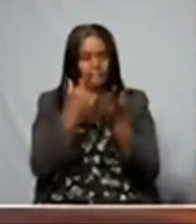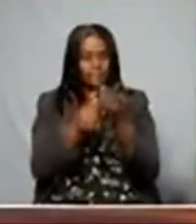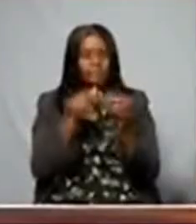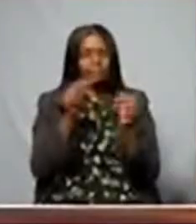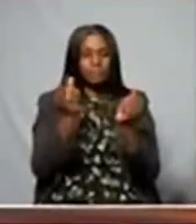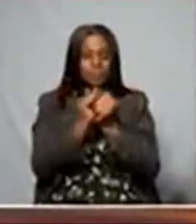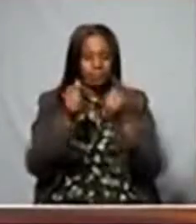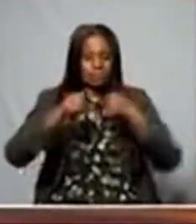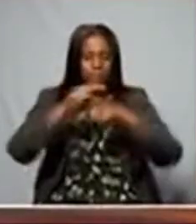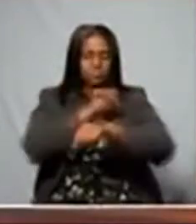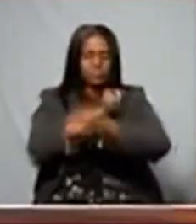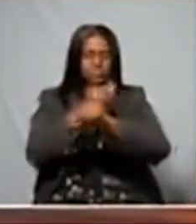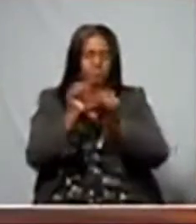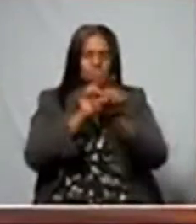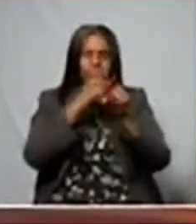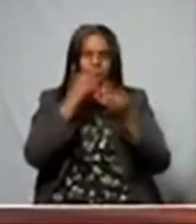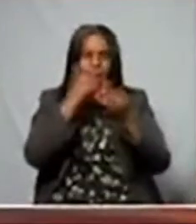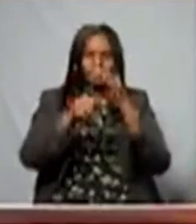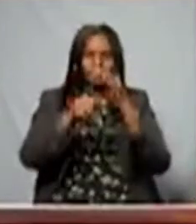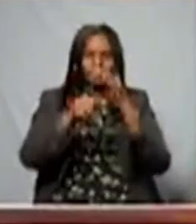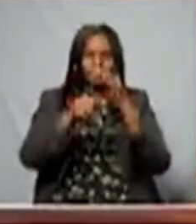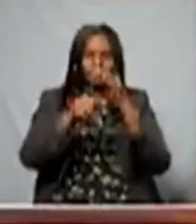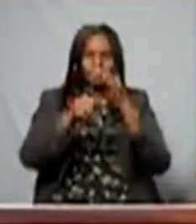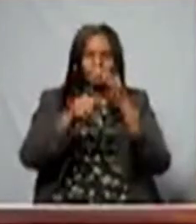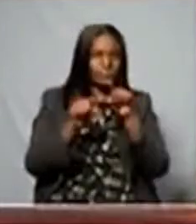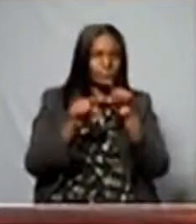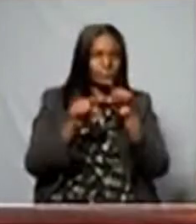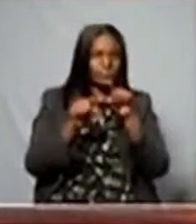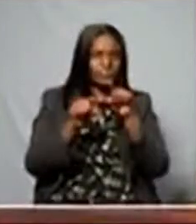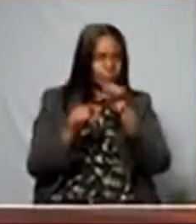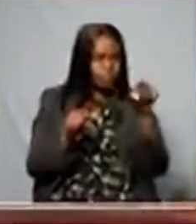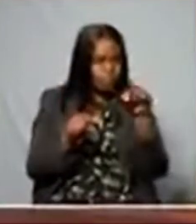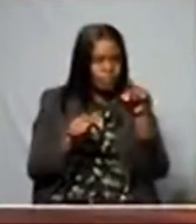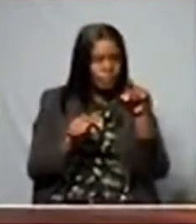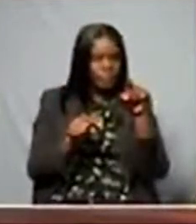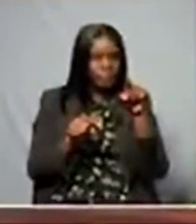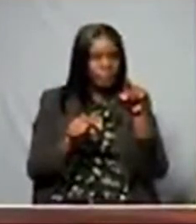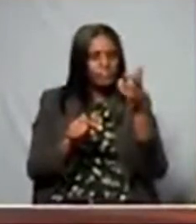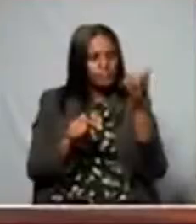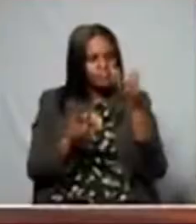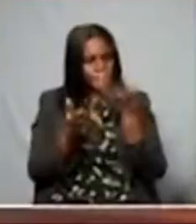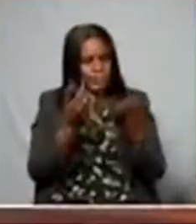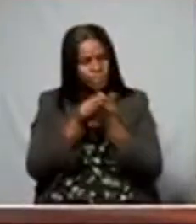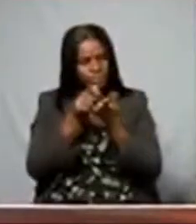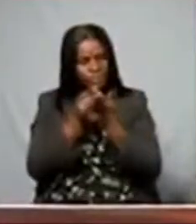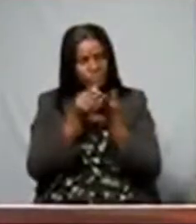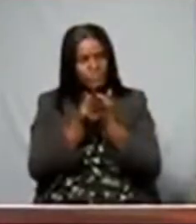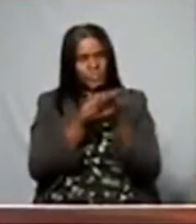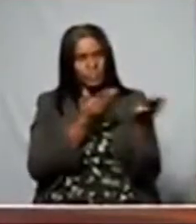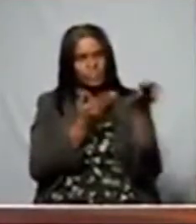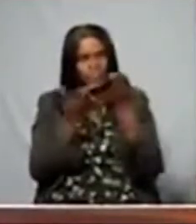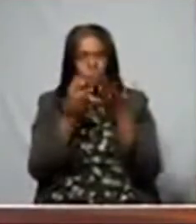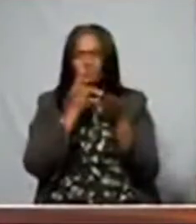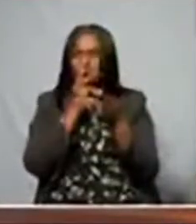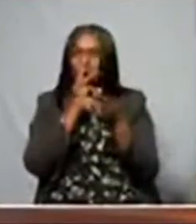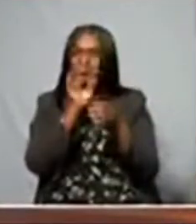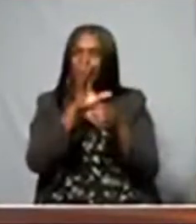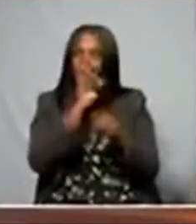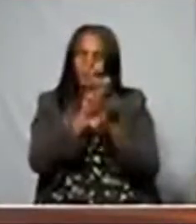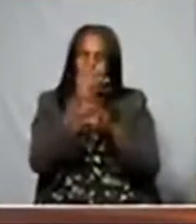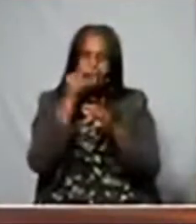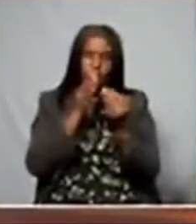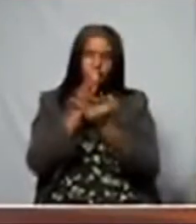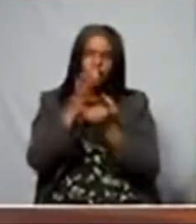local authority and they should have a record, so that as and when the funds come, the boreholes are available through